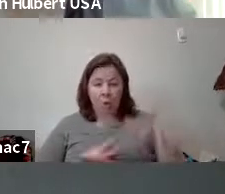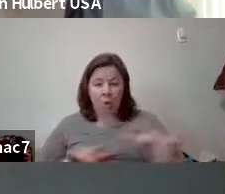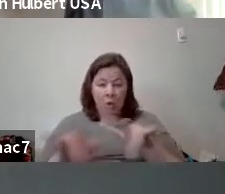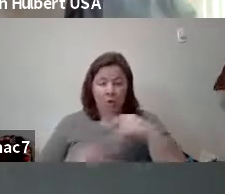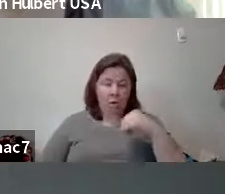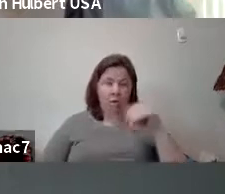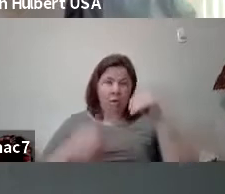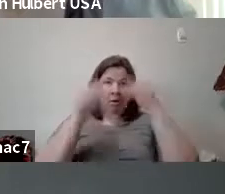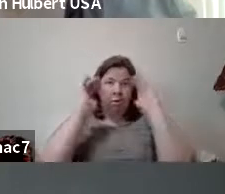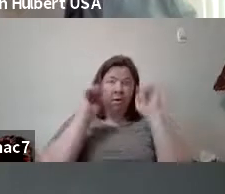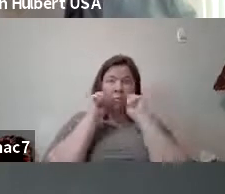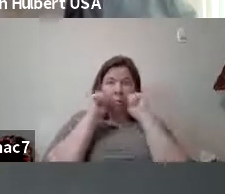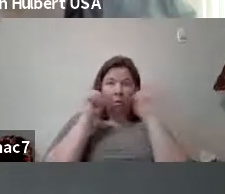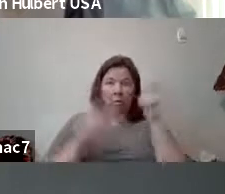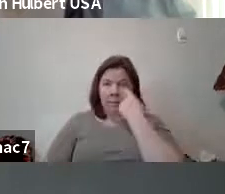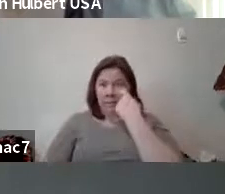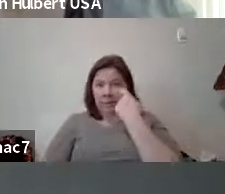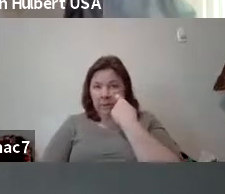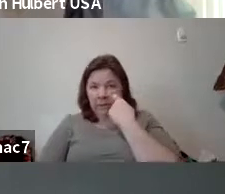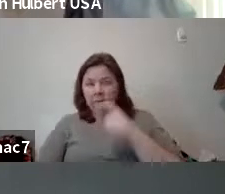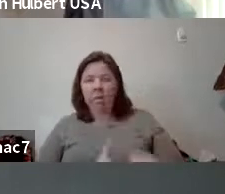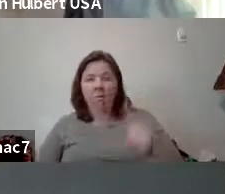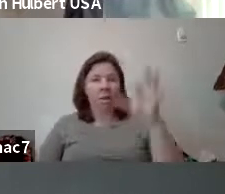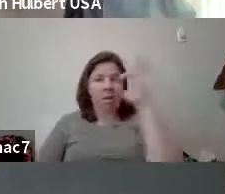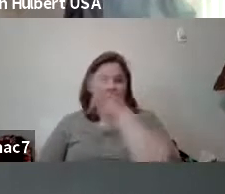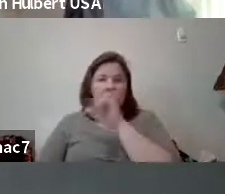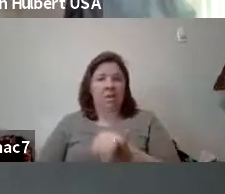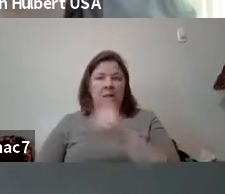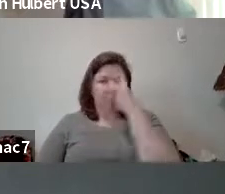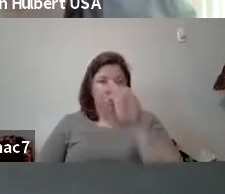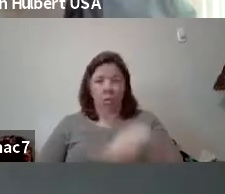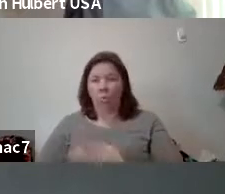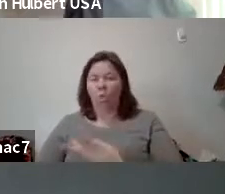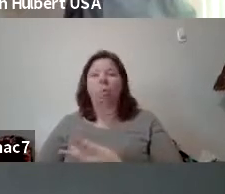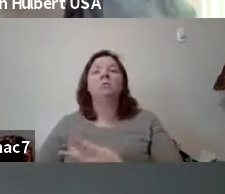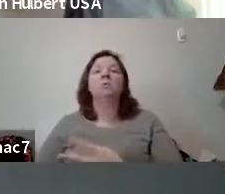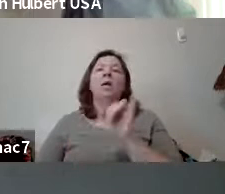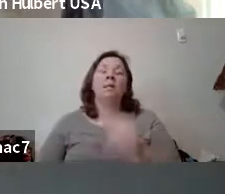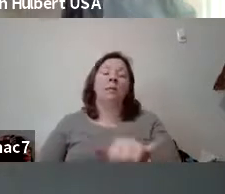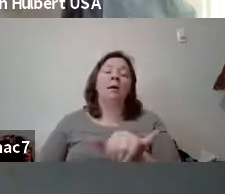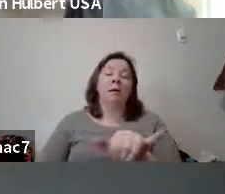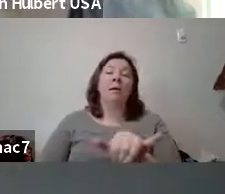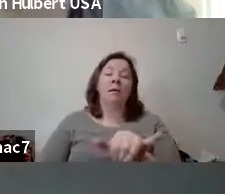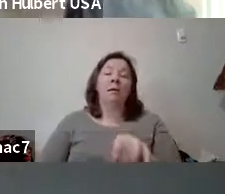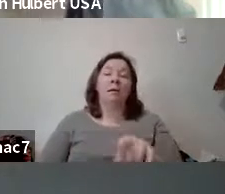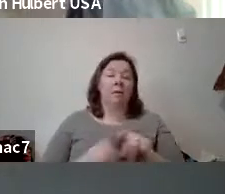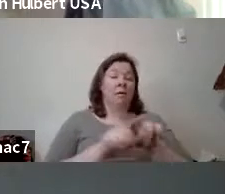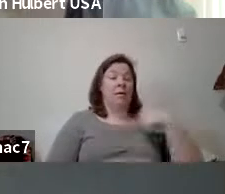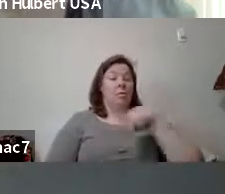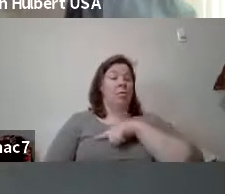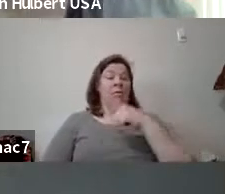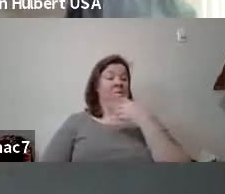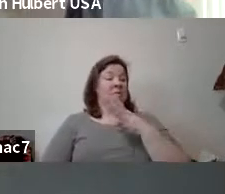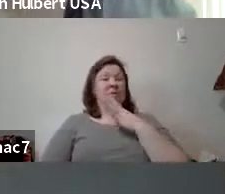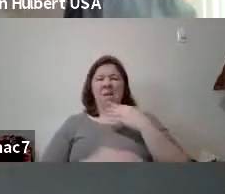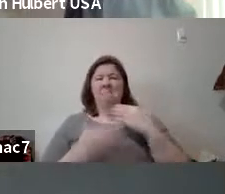just woken up. But I wouldn't miss it for the world. And that's just, you know, as we say, it doesn't matter what time